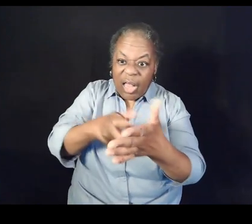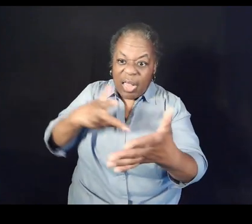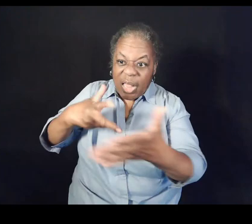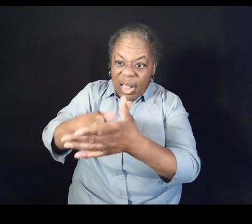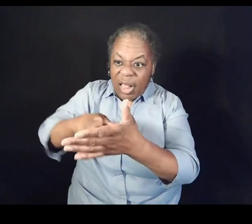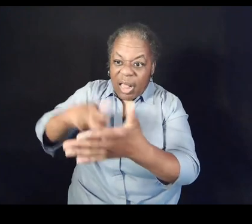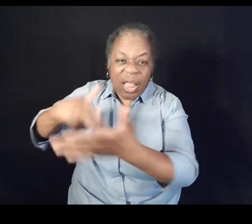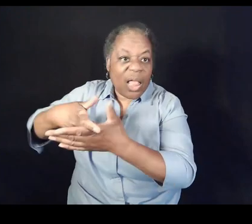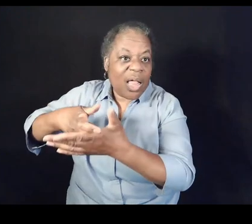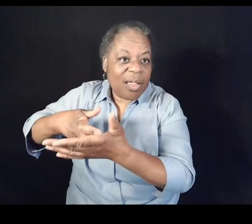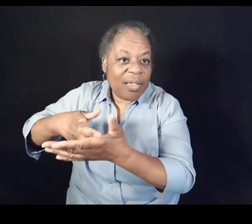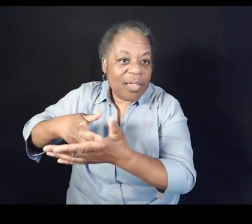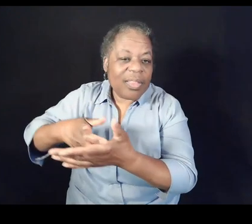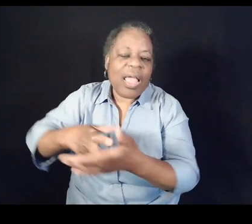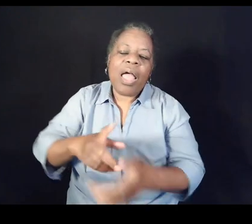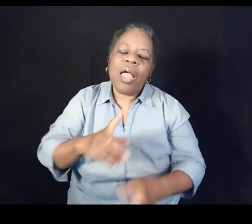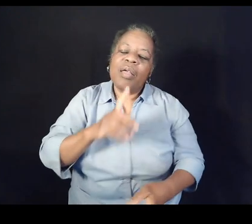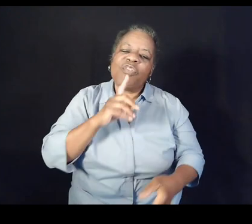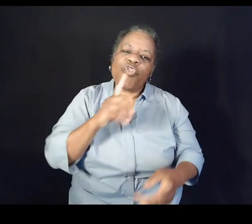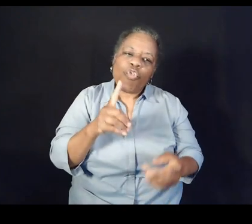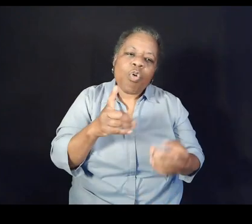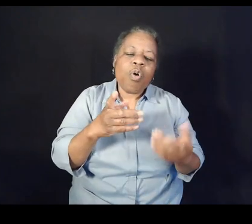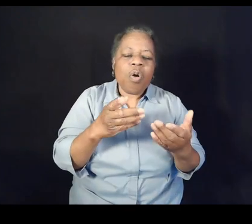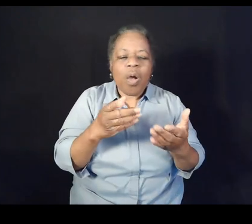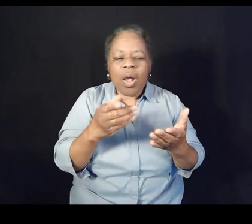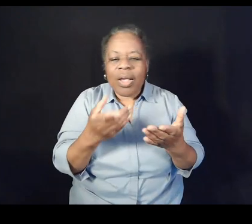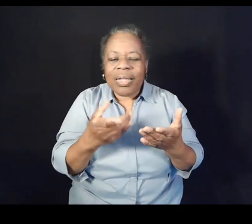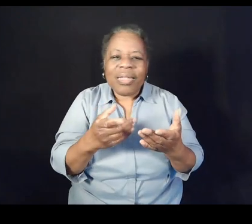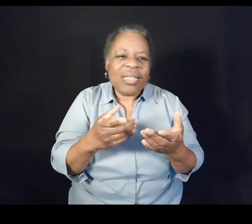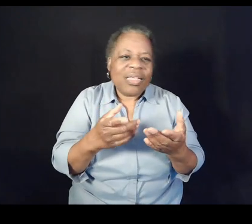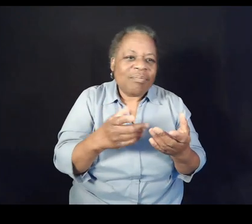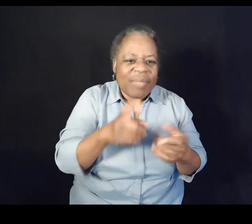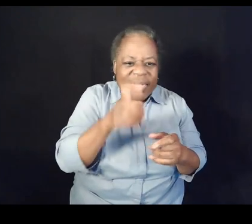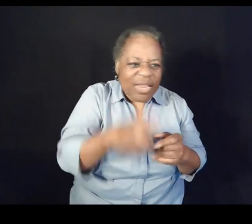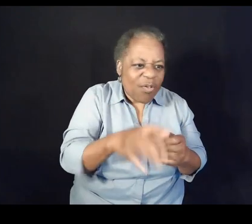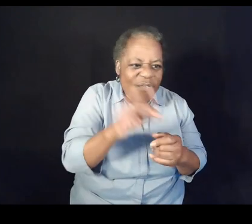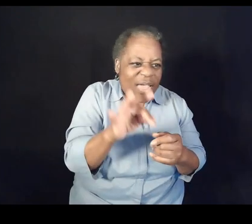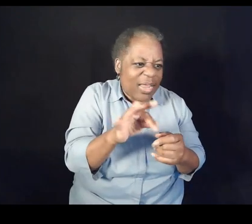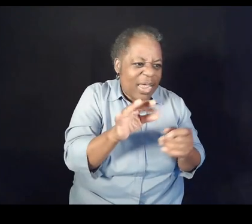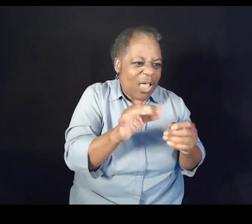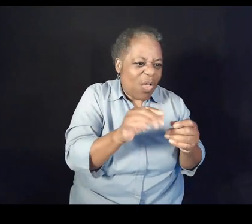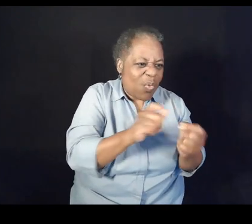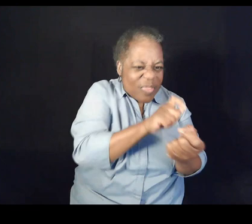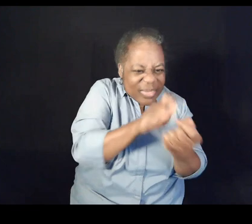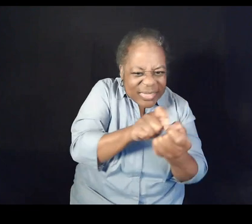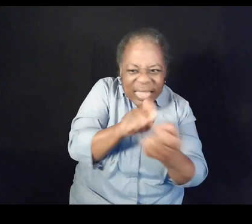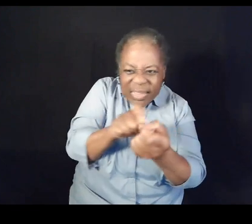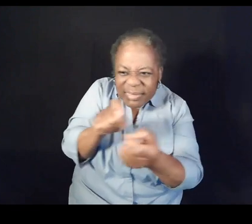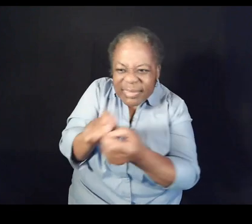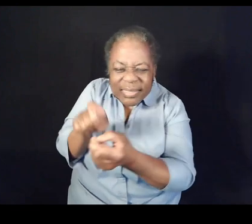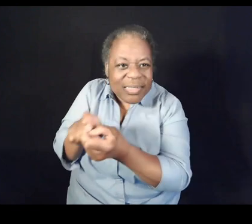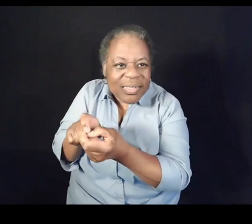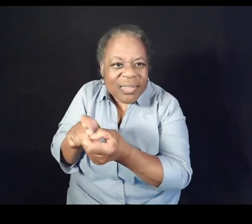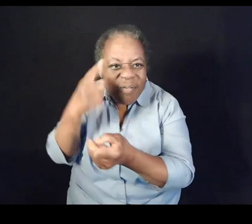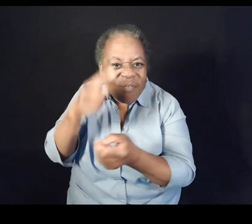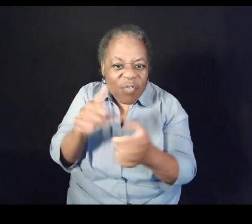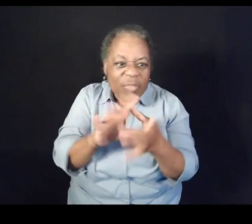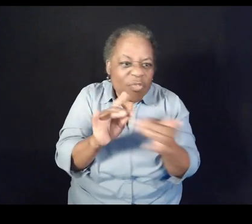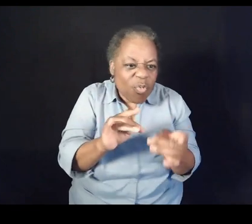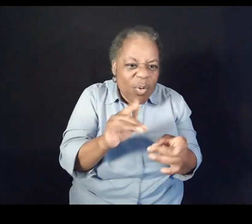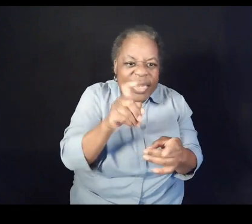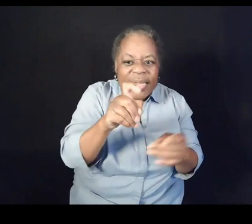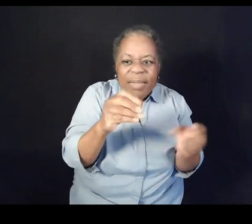Now, for sure, there are loose ends and discrepancies that need to be tracked down and straightened out to get to the heart of the story. More information is